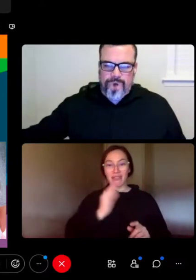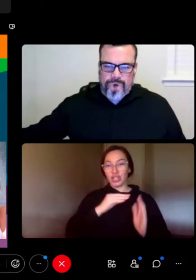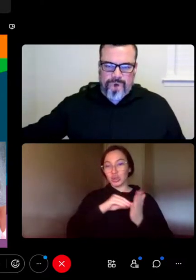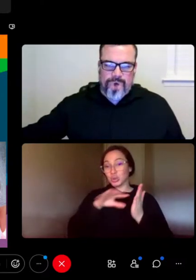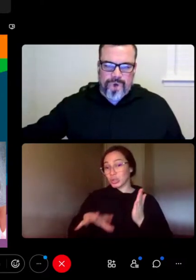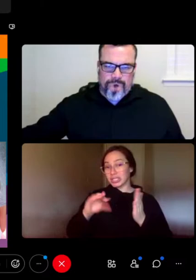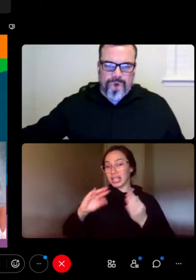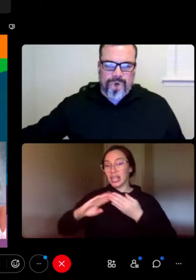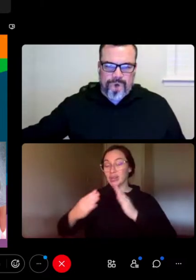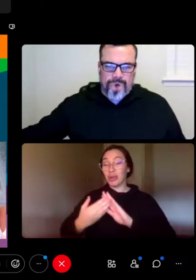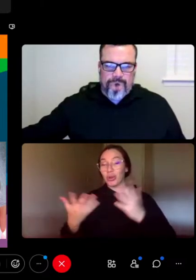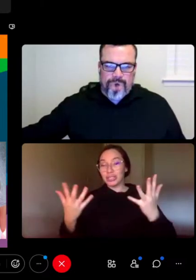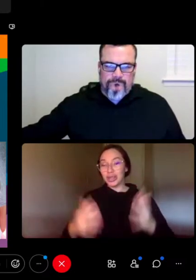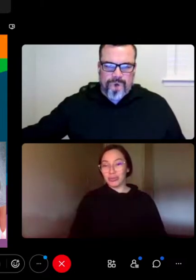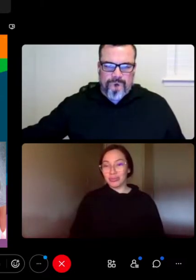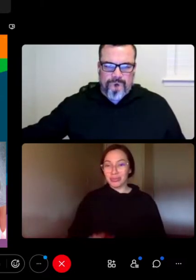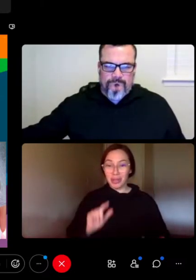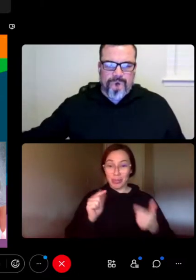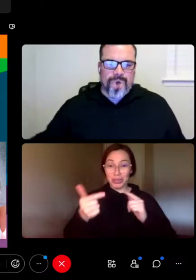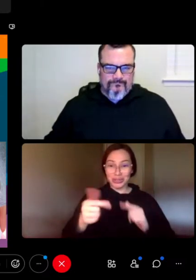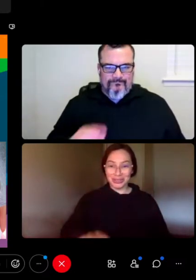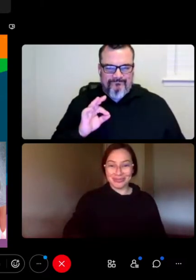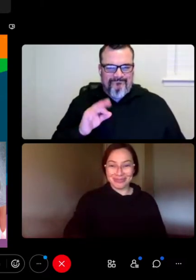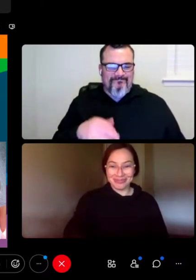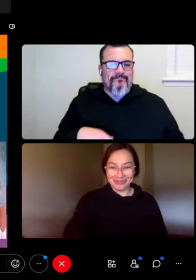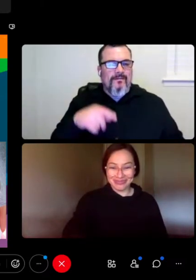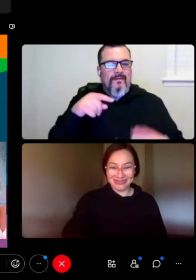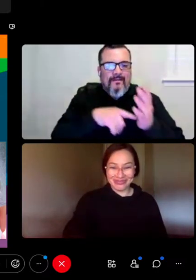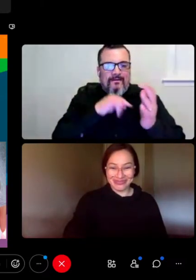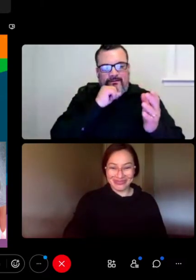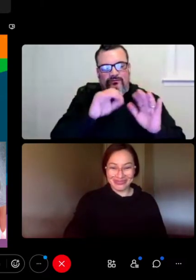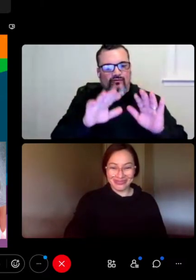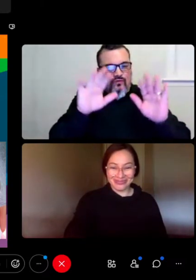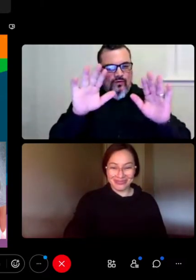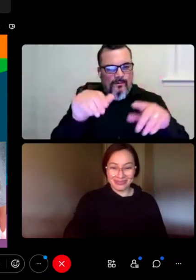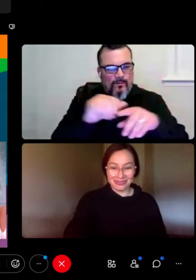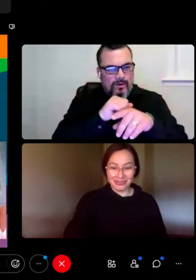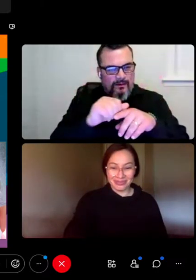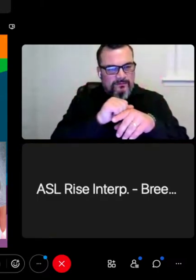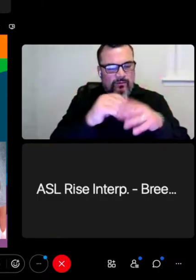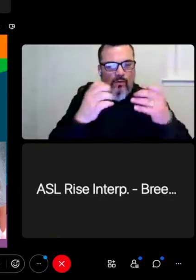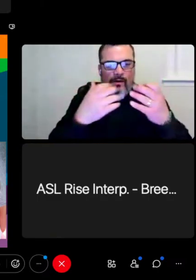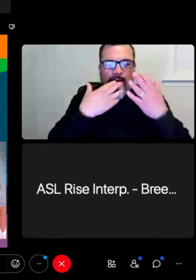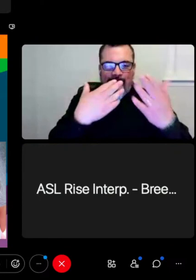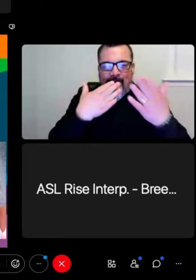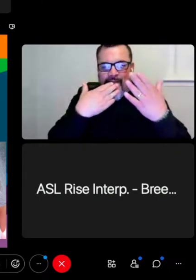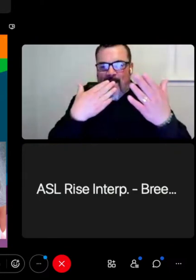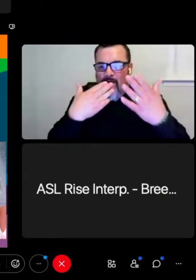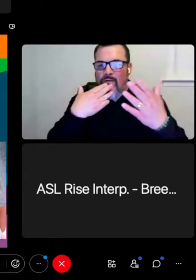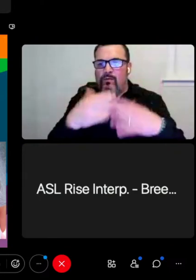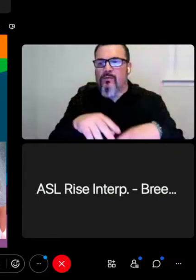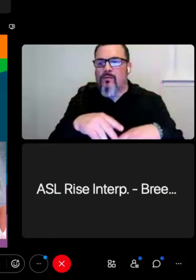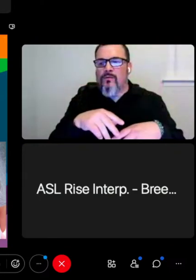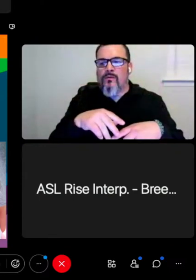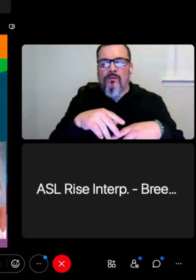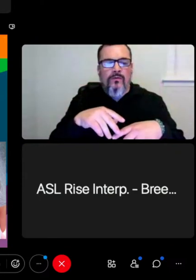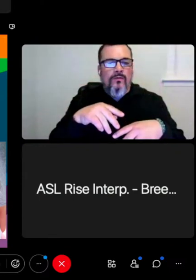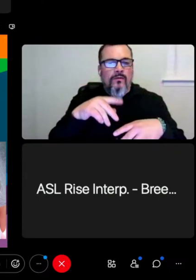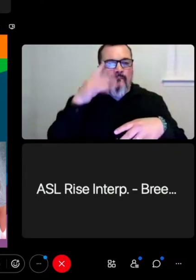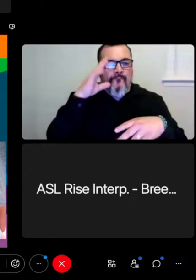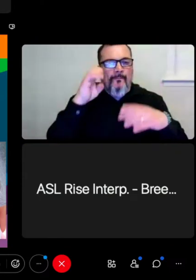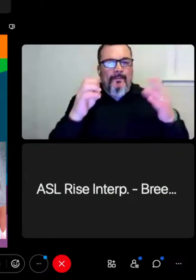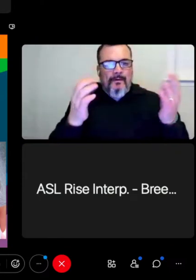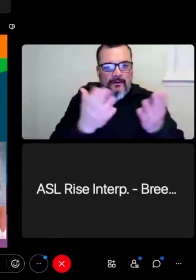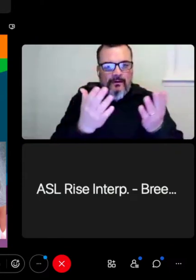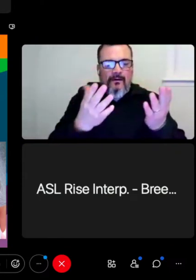and the community. So this is just a great practice. Just want to thank you for being here